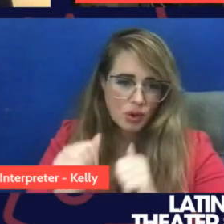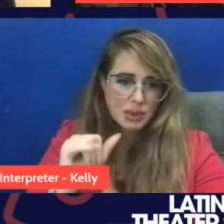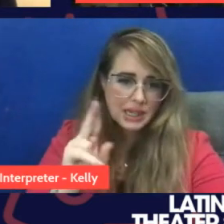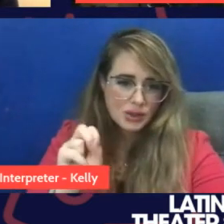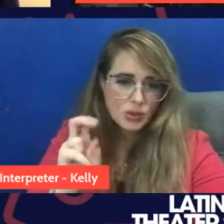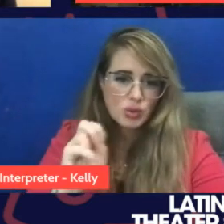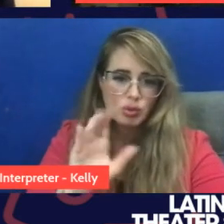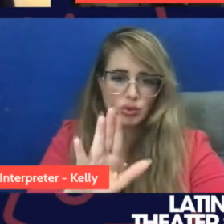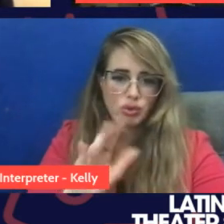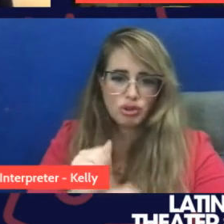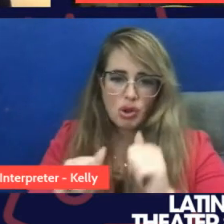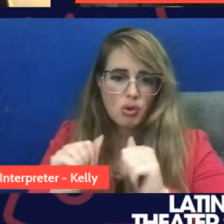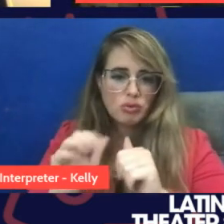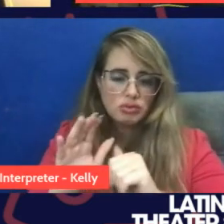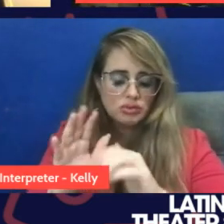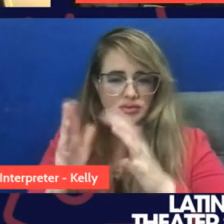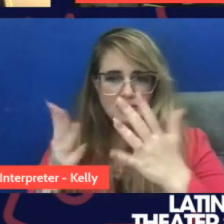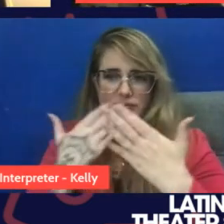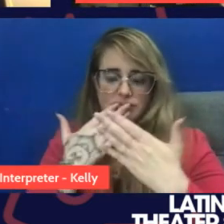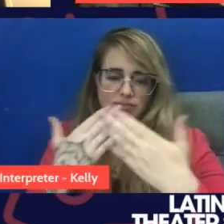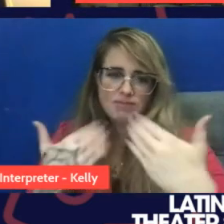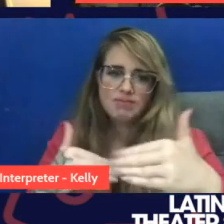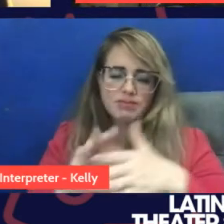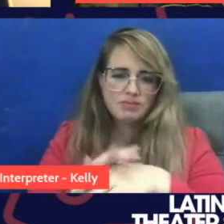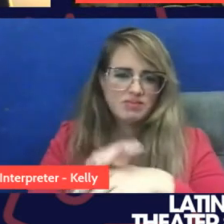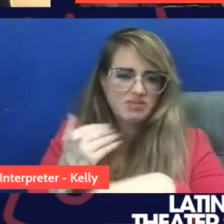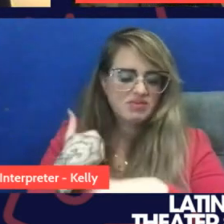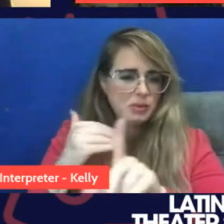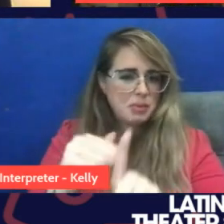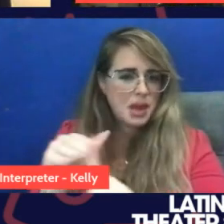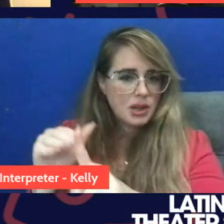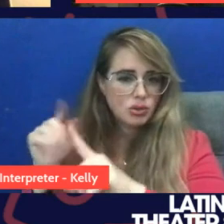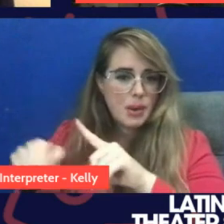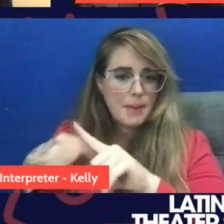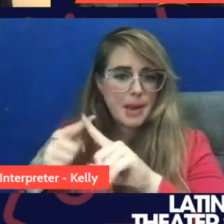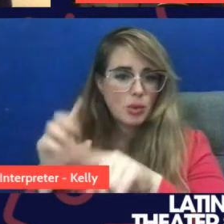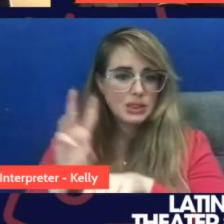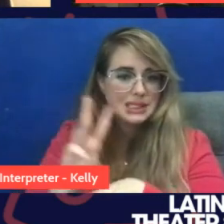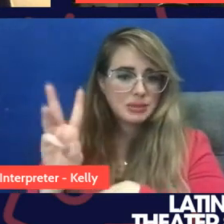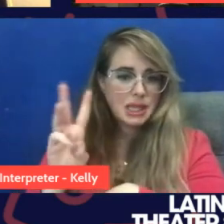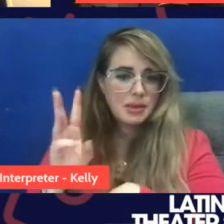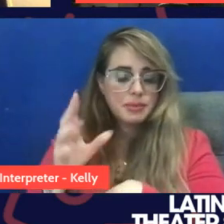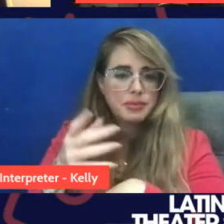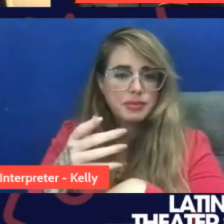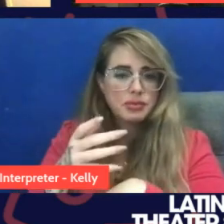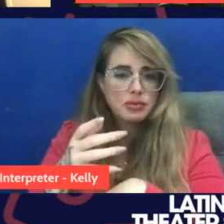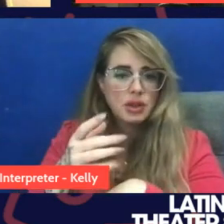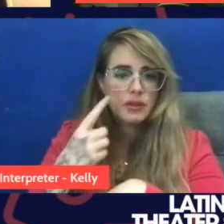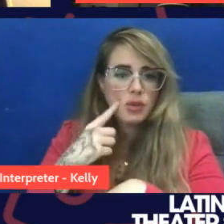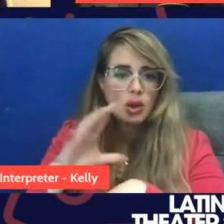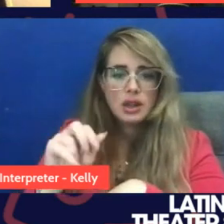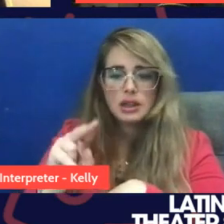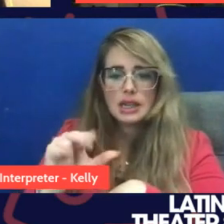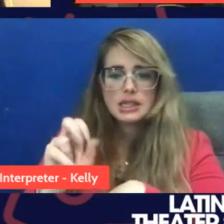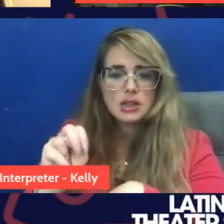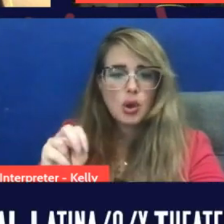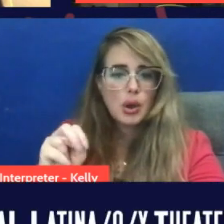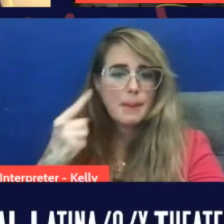want to remind everybody about the 6 p.m. Screening presentation of Canción para un